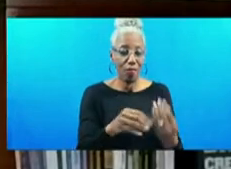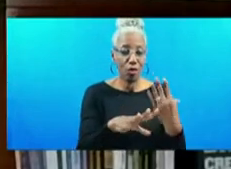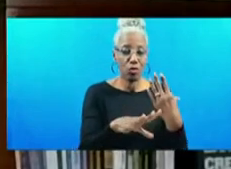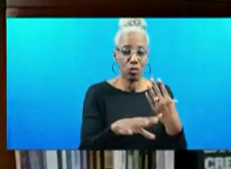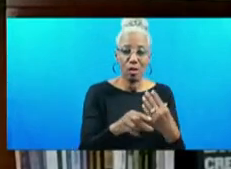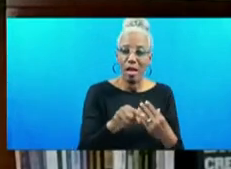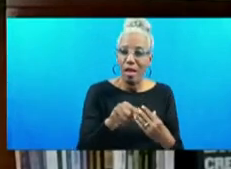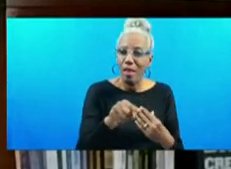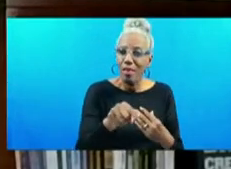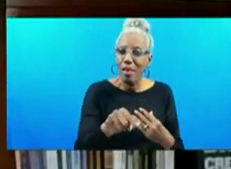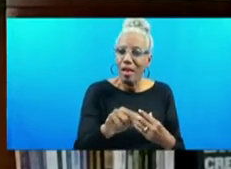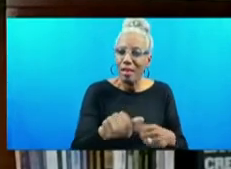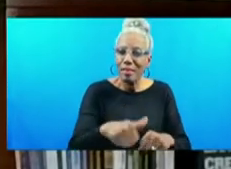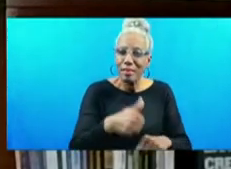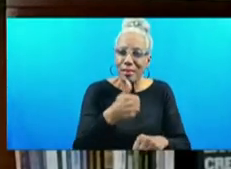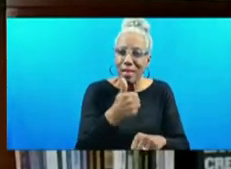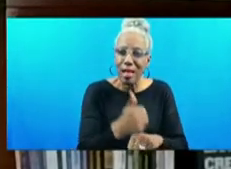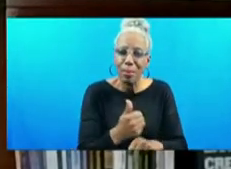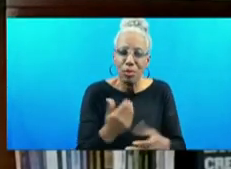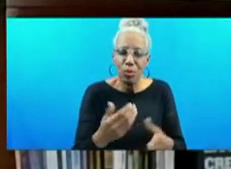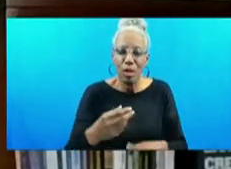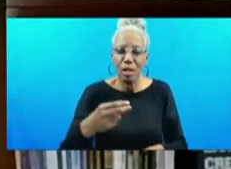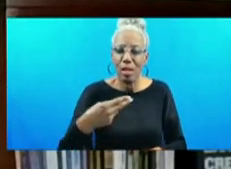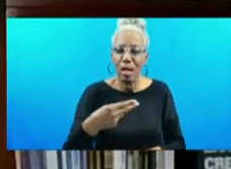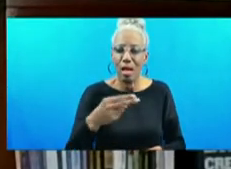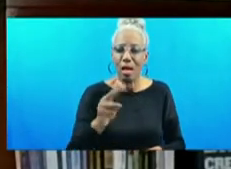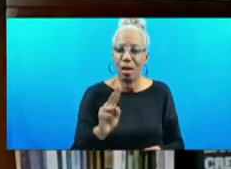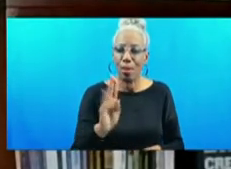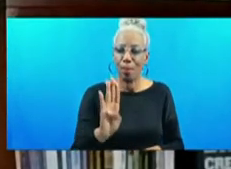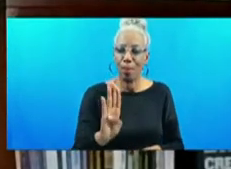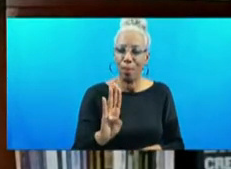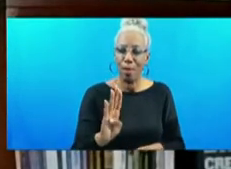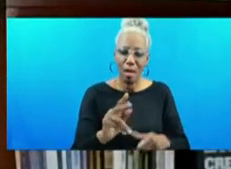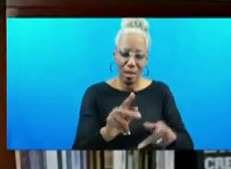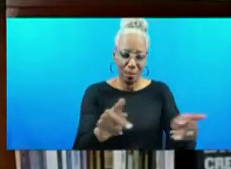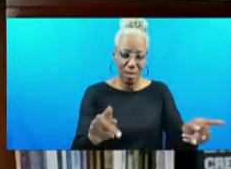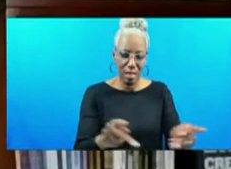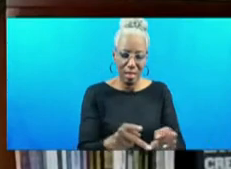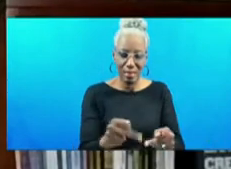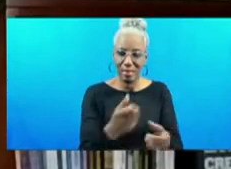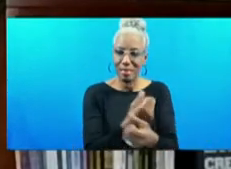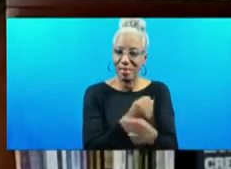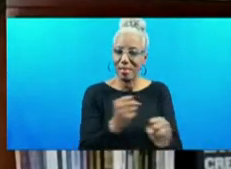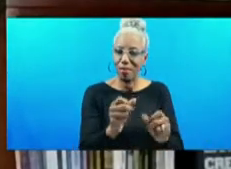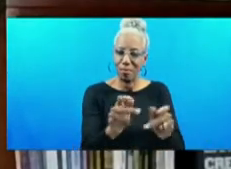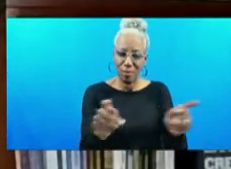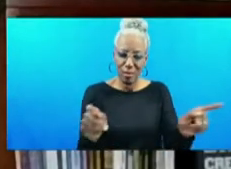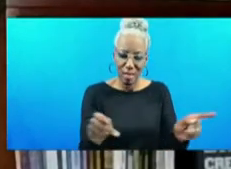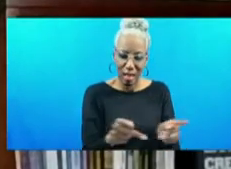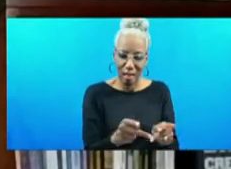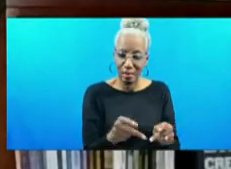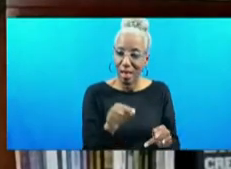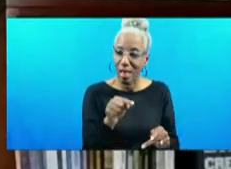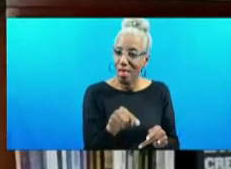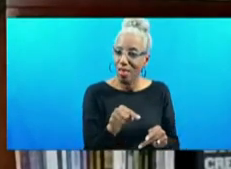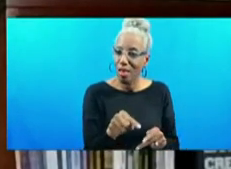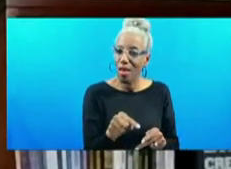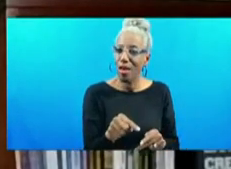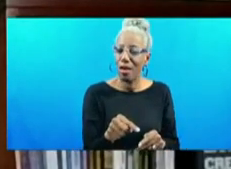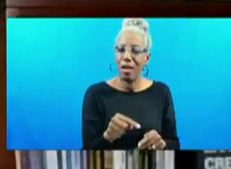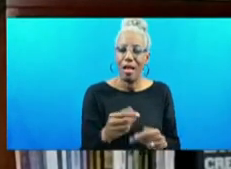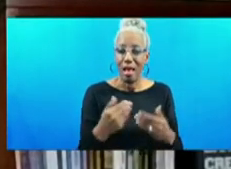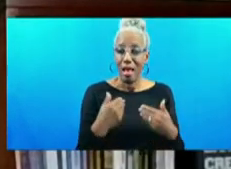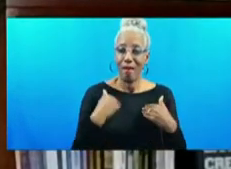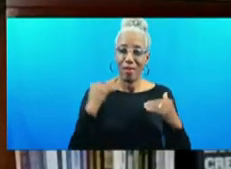that parents can bring those students to those spaces and have a safe space with an adult there who can help them